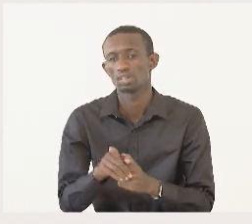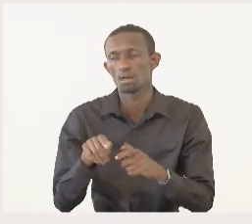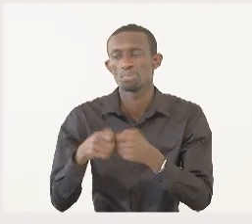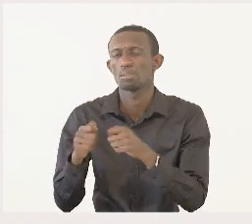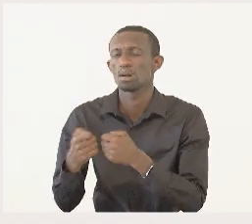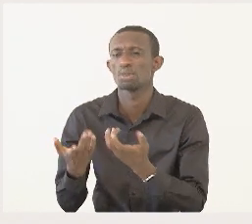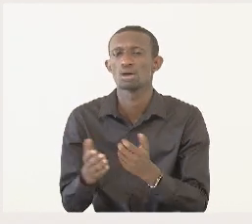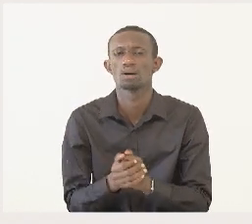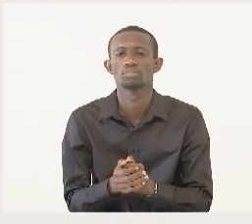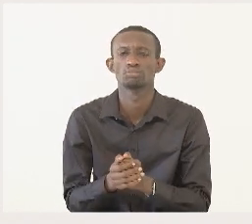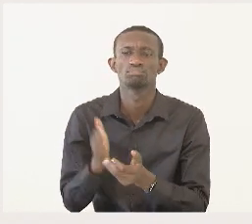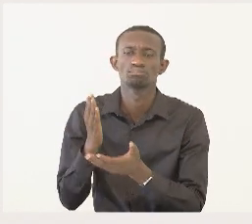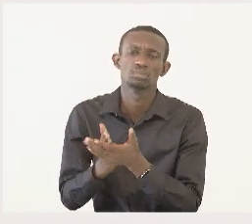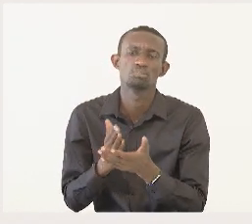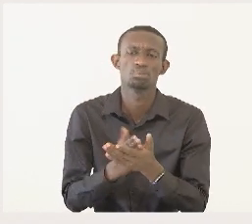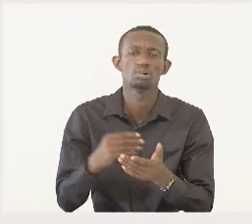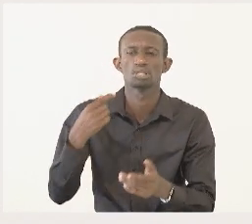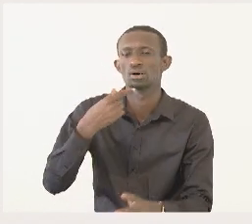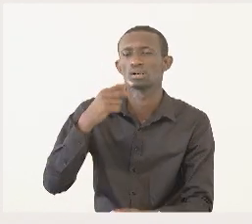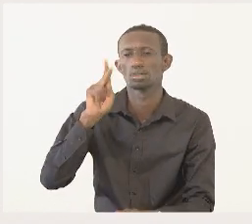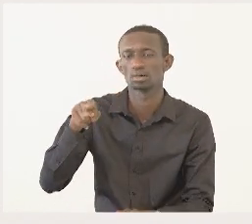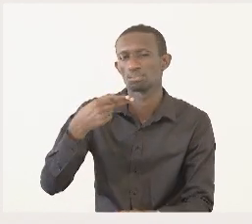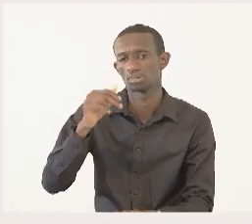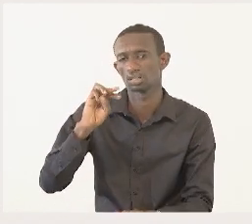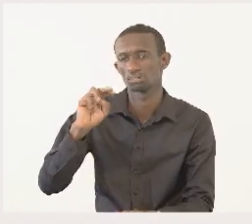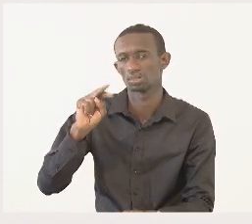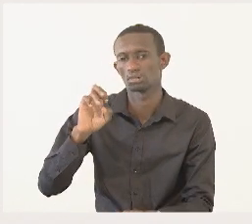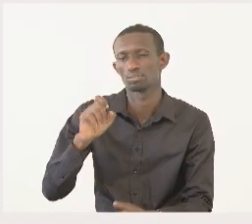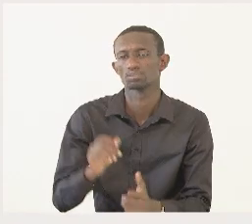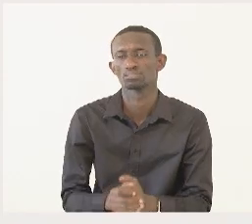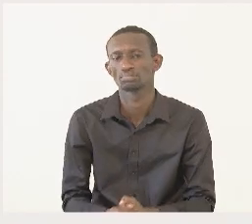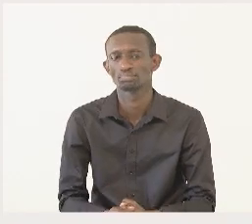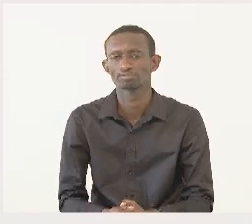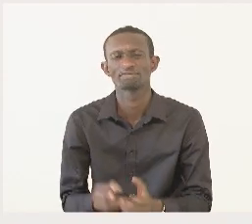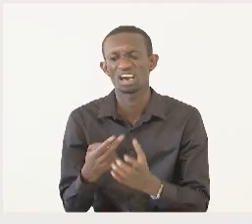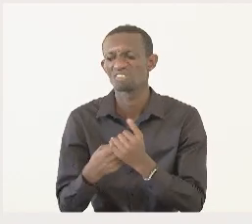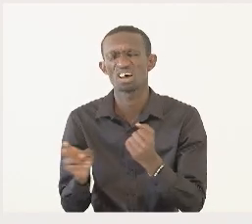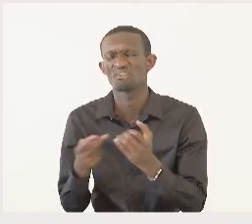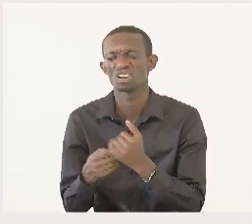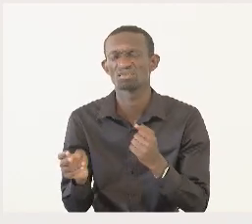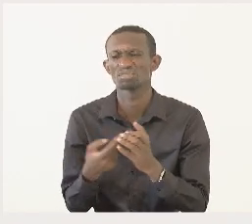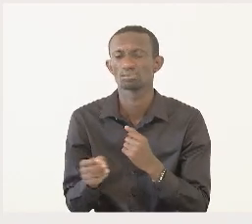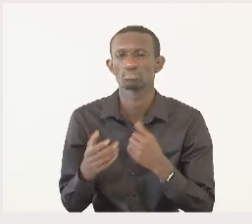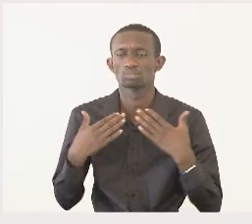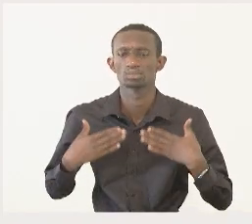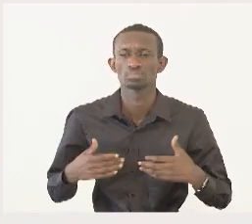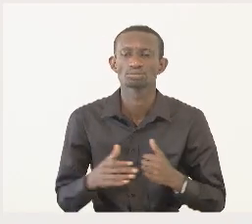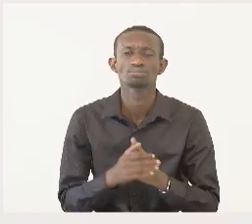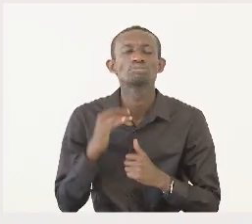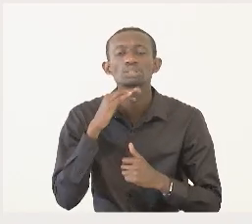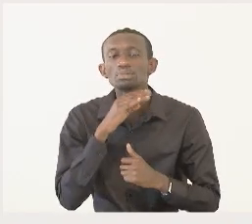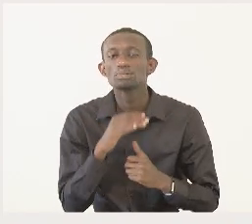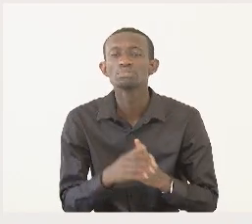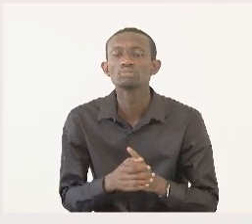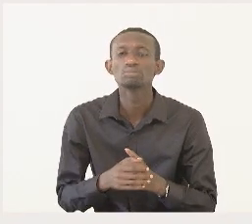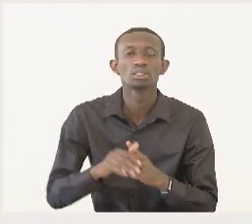liver into the pigments. And after they go into the pigments, they are released out as a waste product. The last